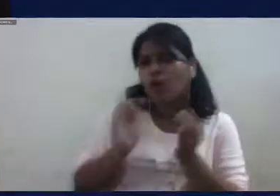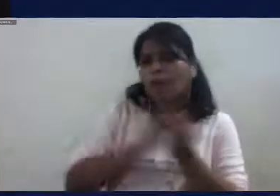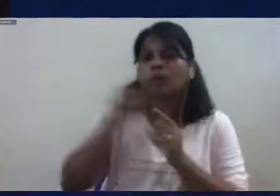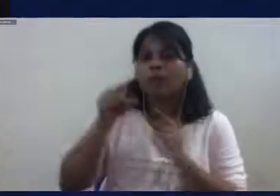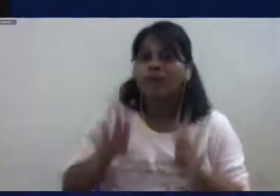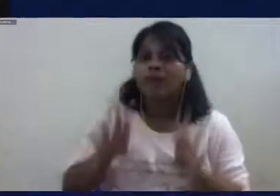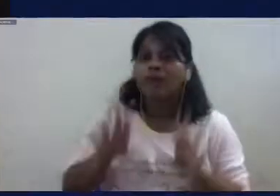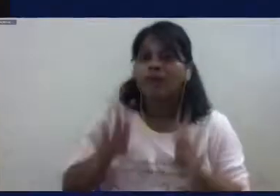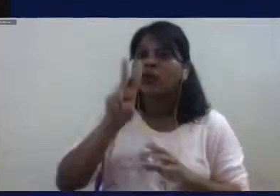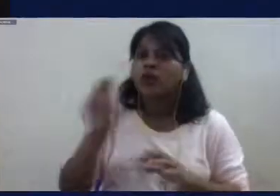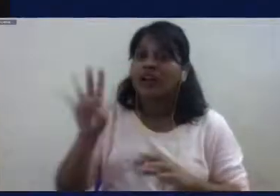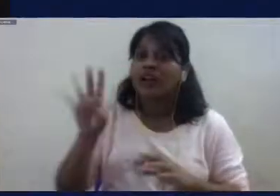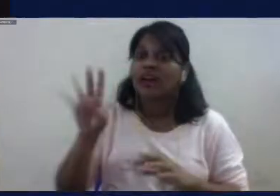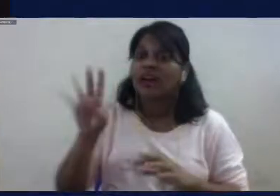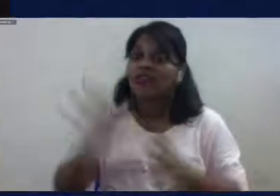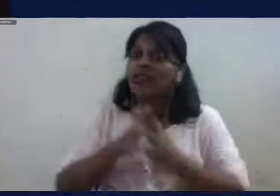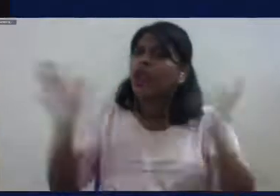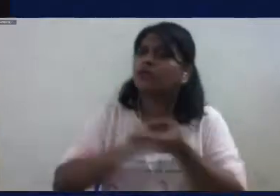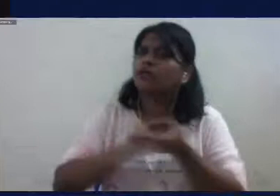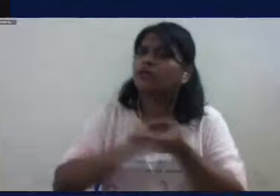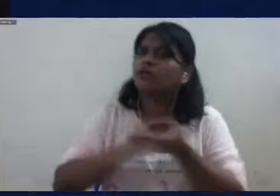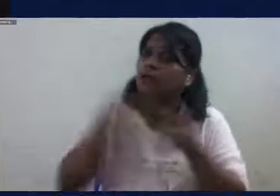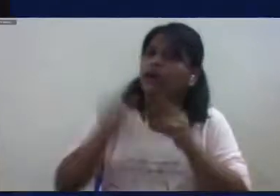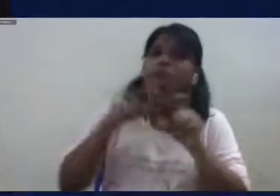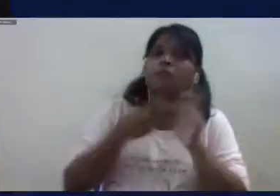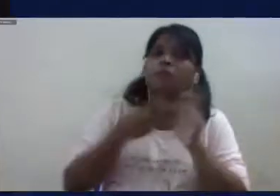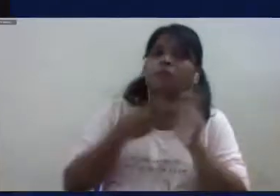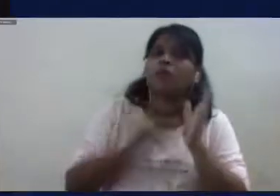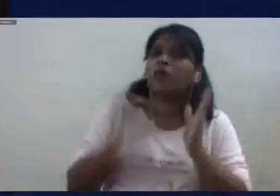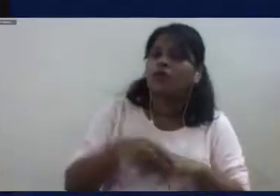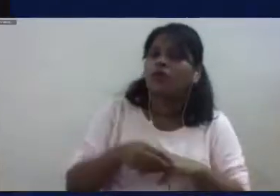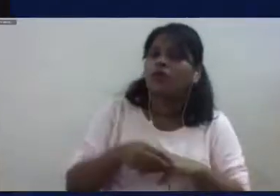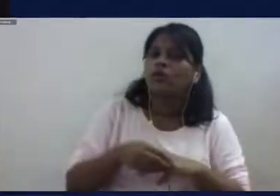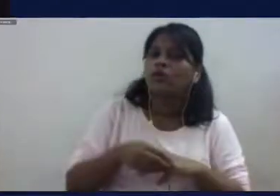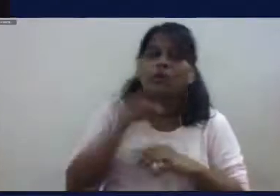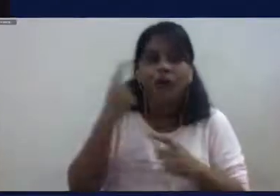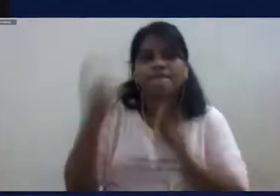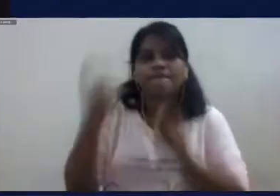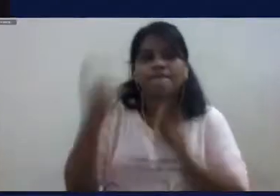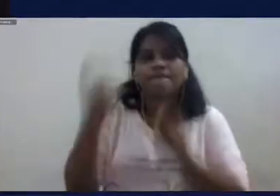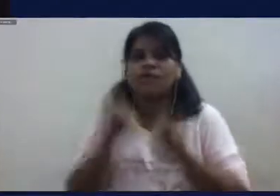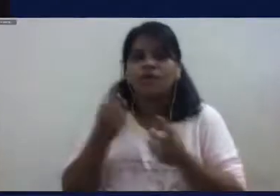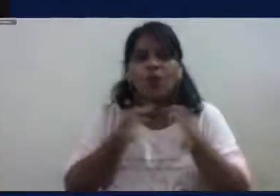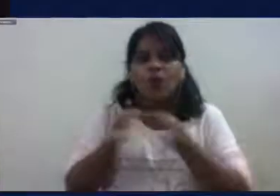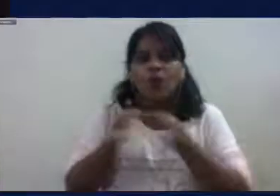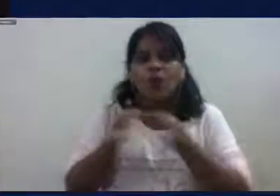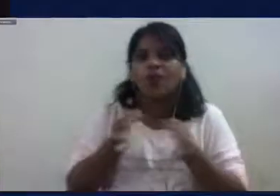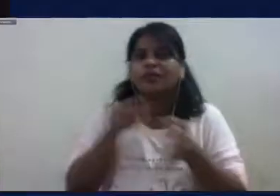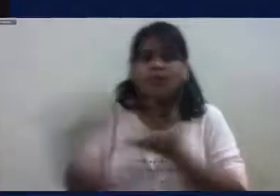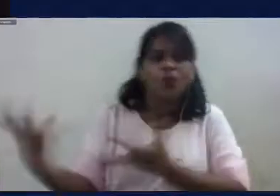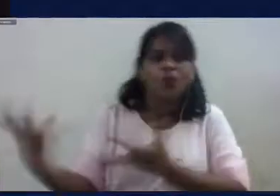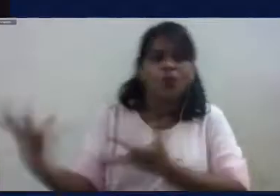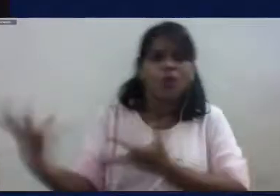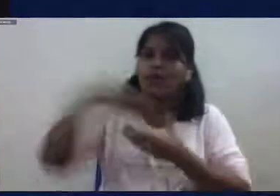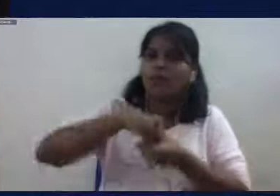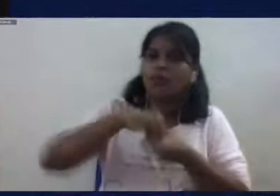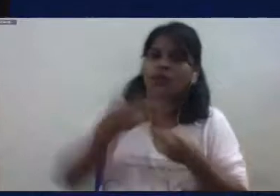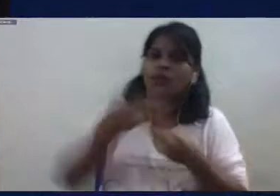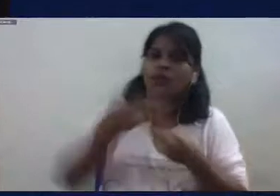as the 25th largest bank in Peru. That was his call. That was his orientation to come and take